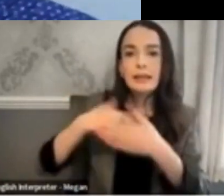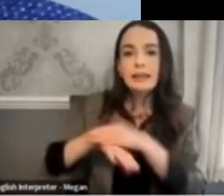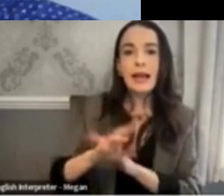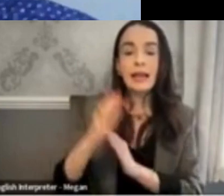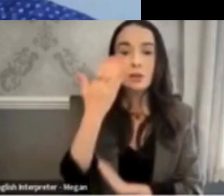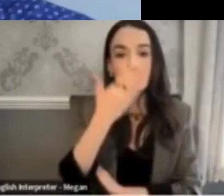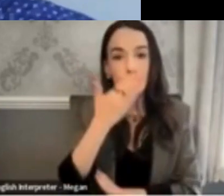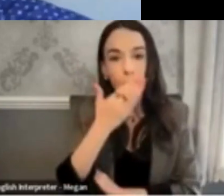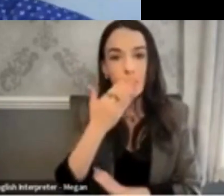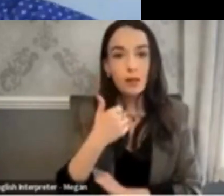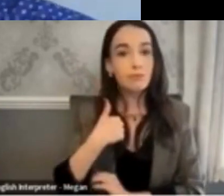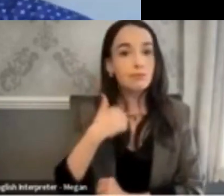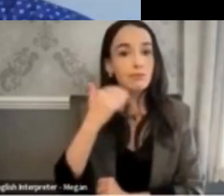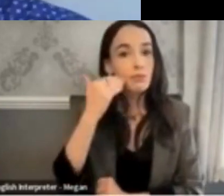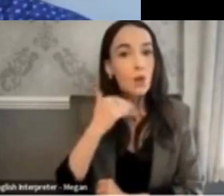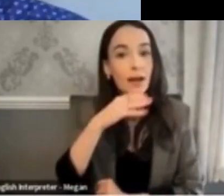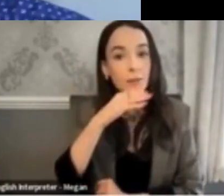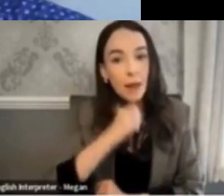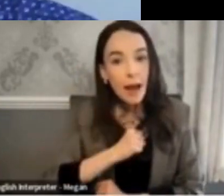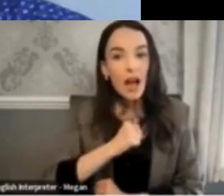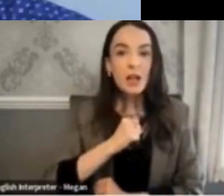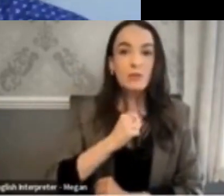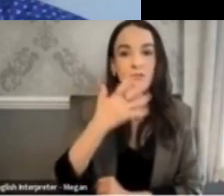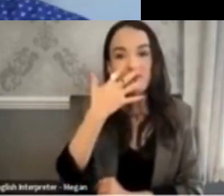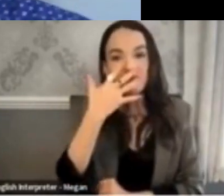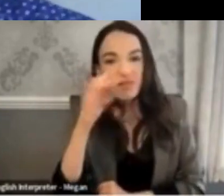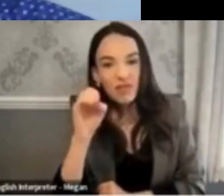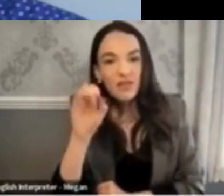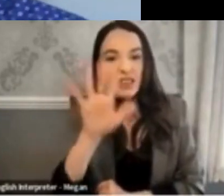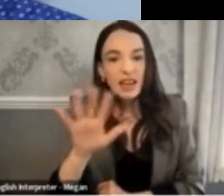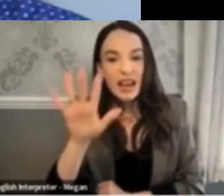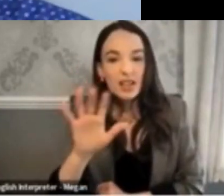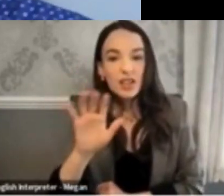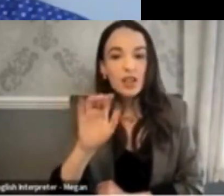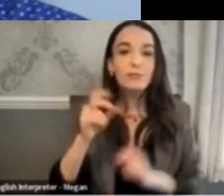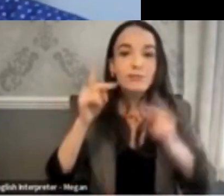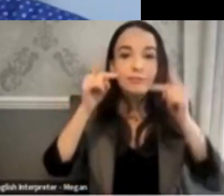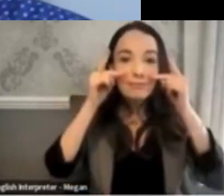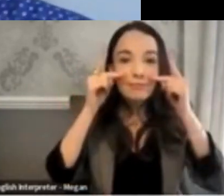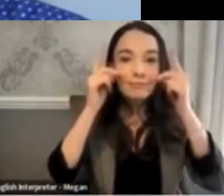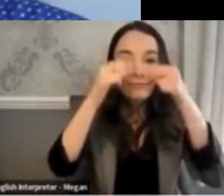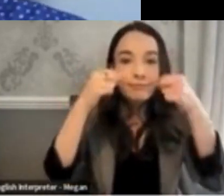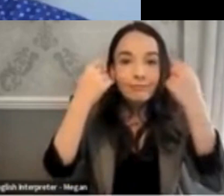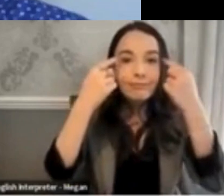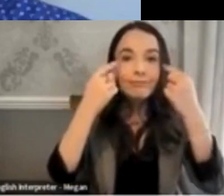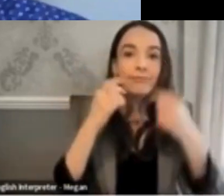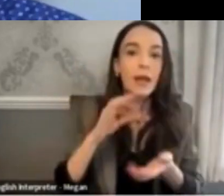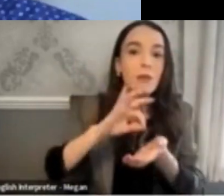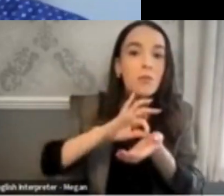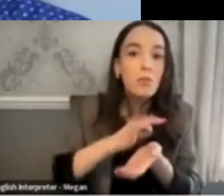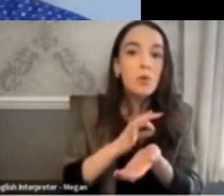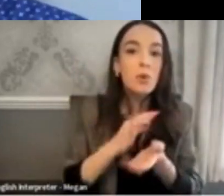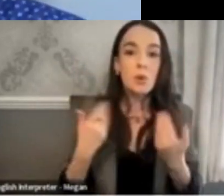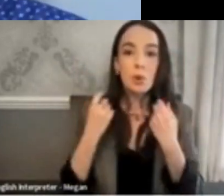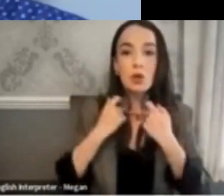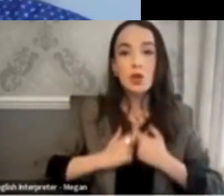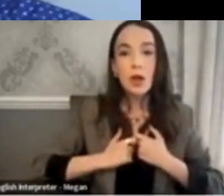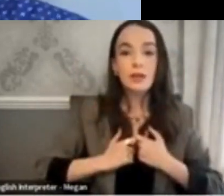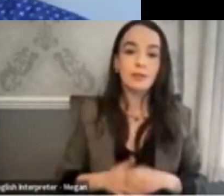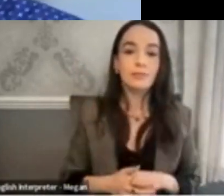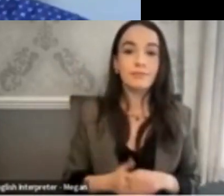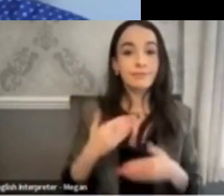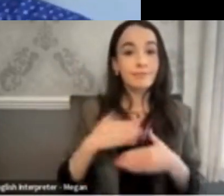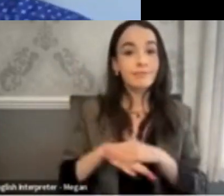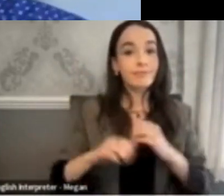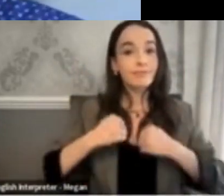white male in my late 50s with greying hair, wearing my penny specs today and a navy blue shirt, and I'm in my